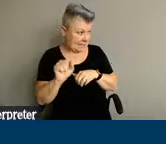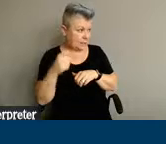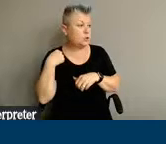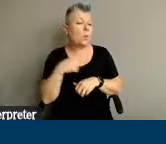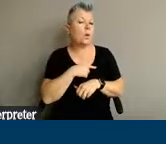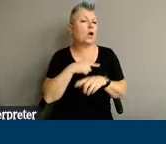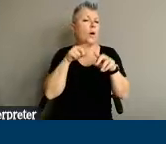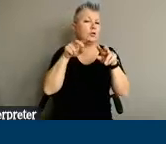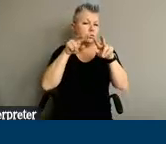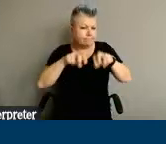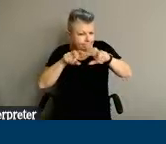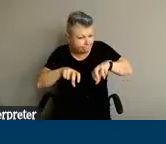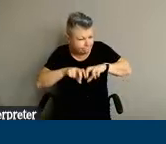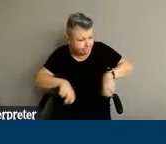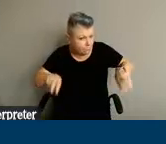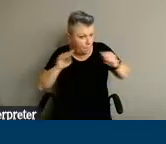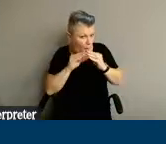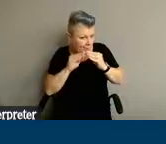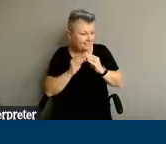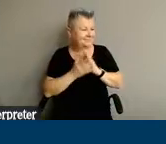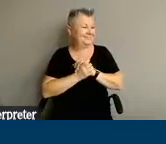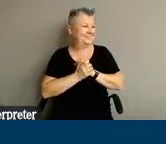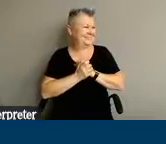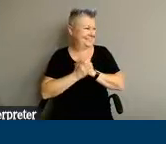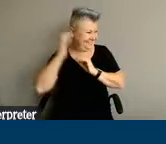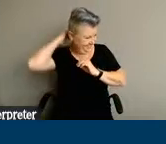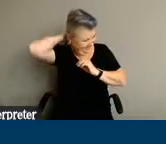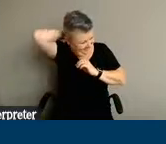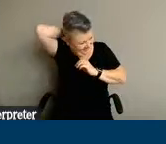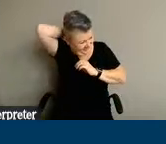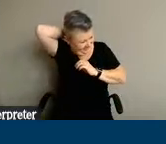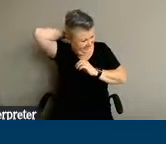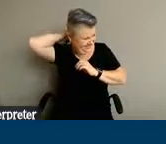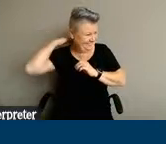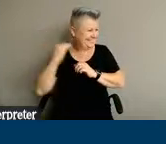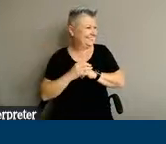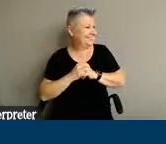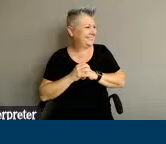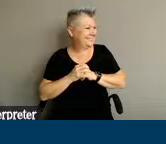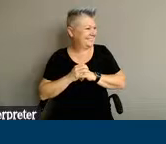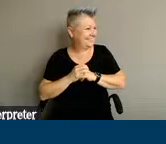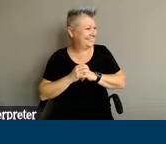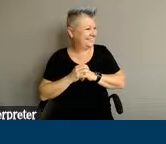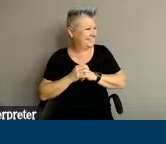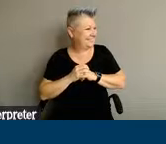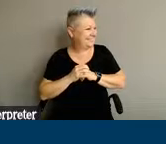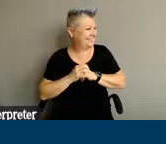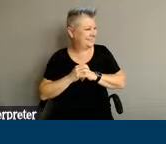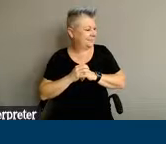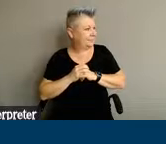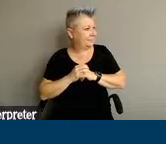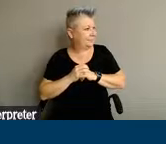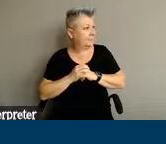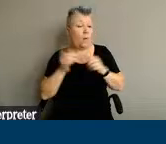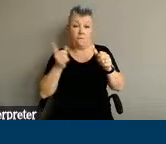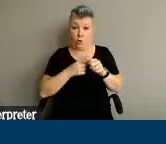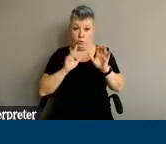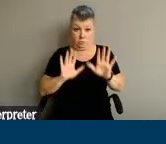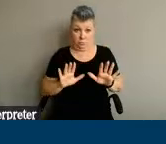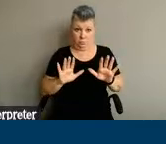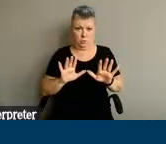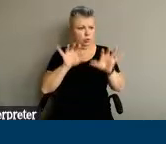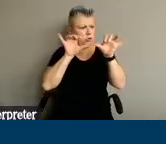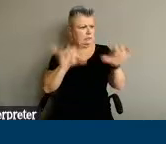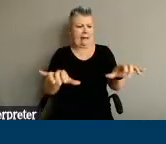little deeper. Sorry. Yeah. No question. It's okay, it's not a. So first we're gonna, we can